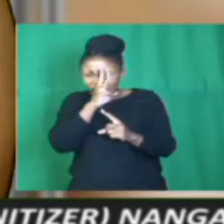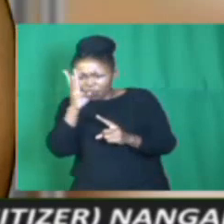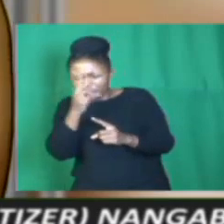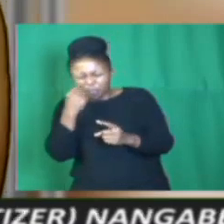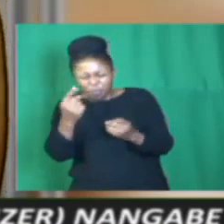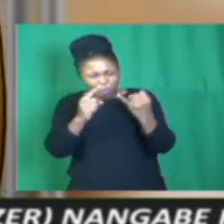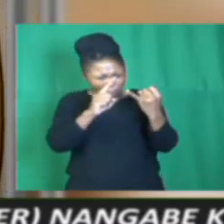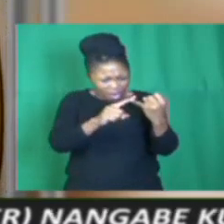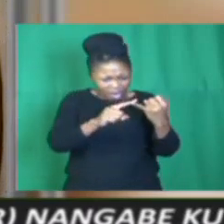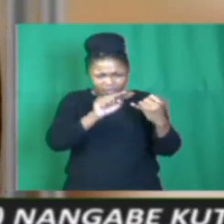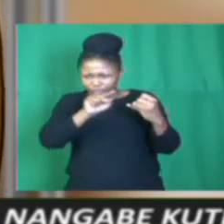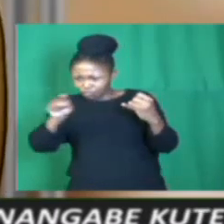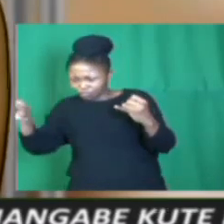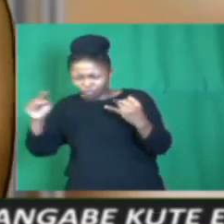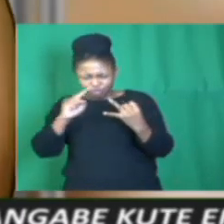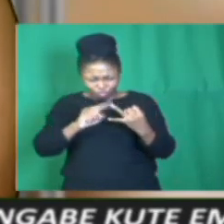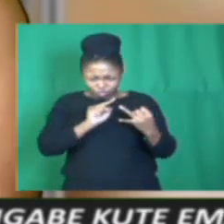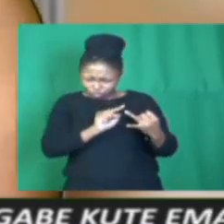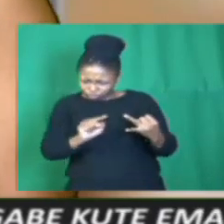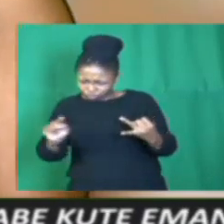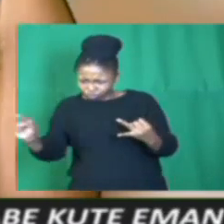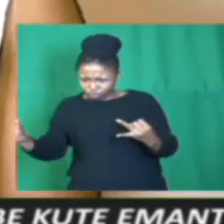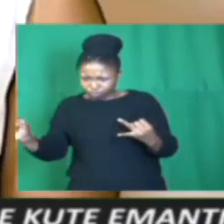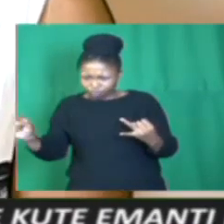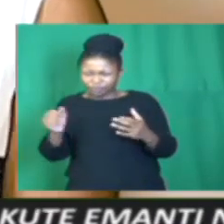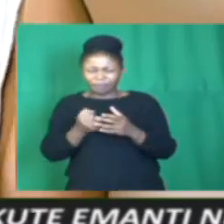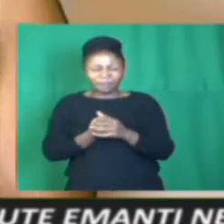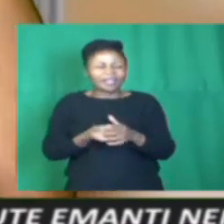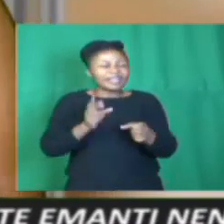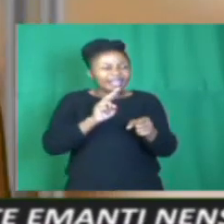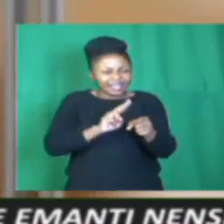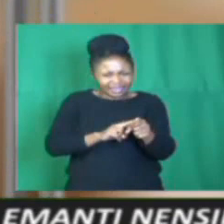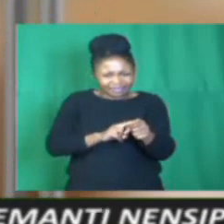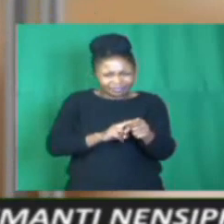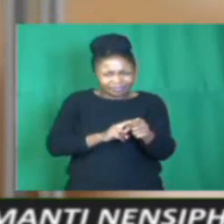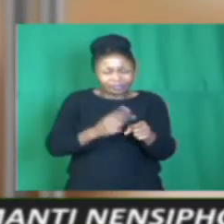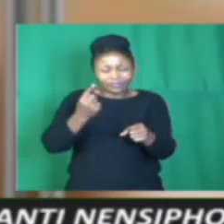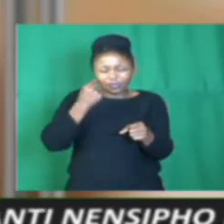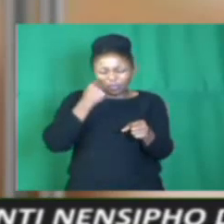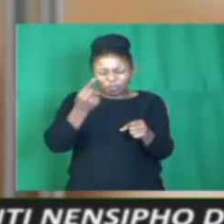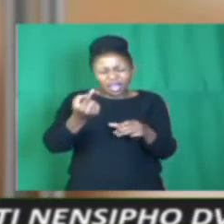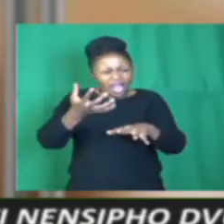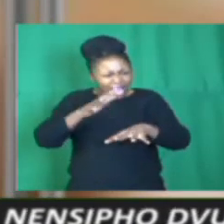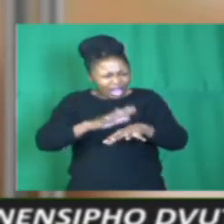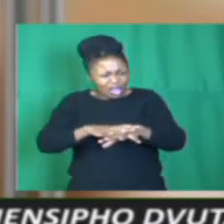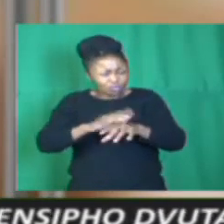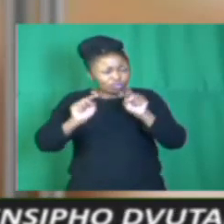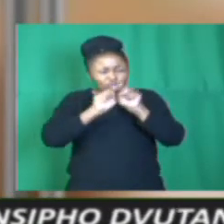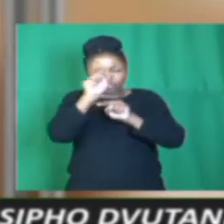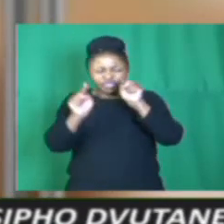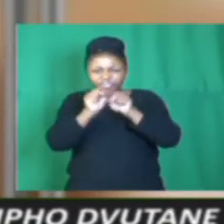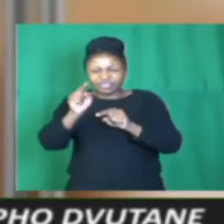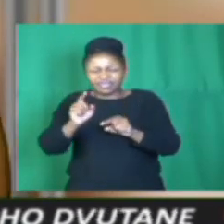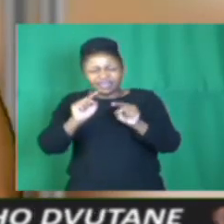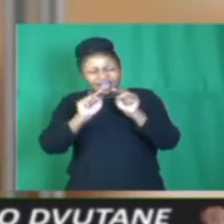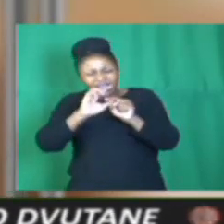well. Then we come to this one. Note the chronology of how the question has been asked,